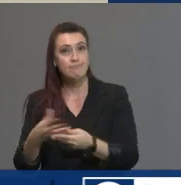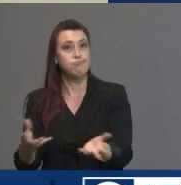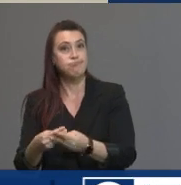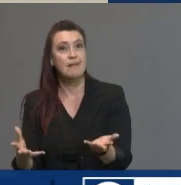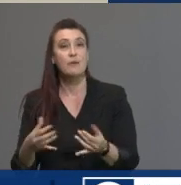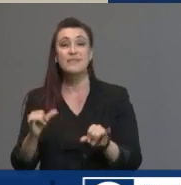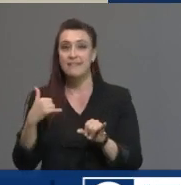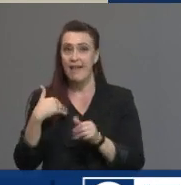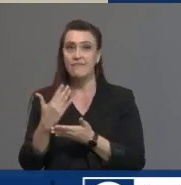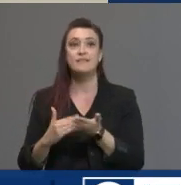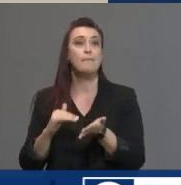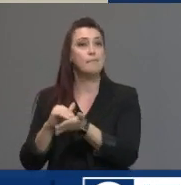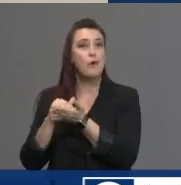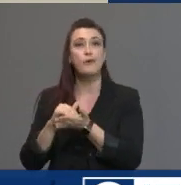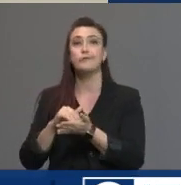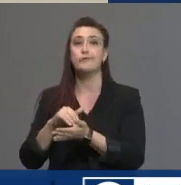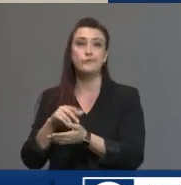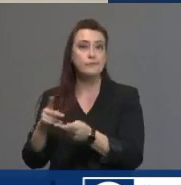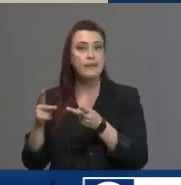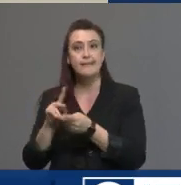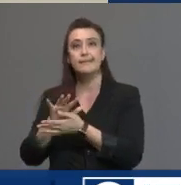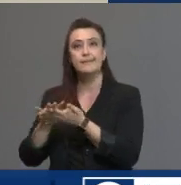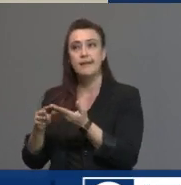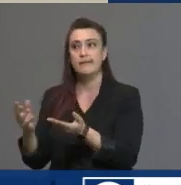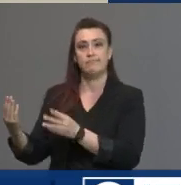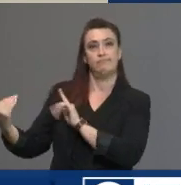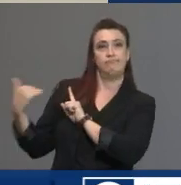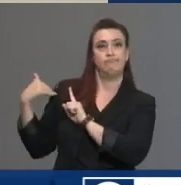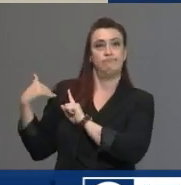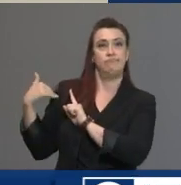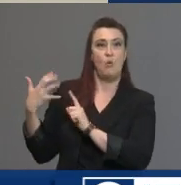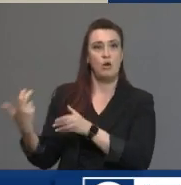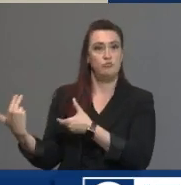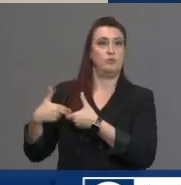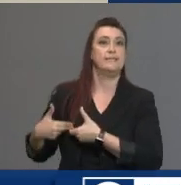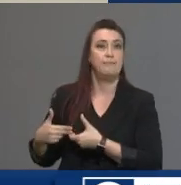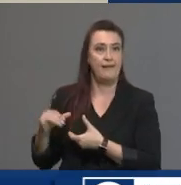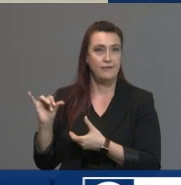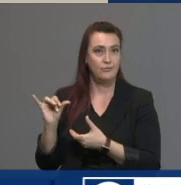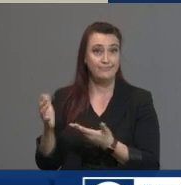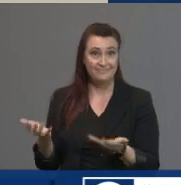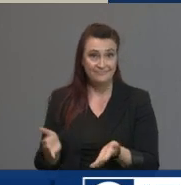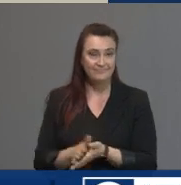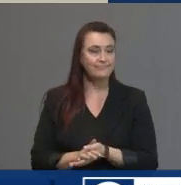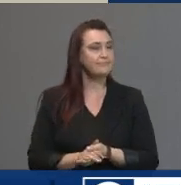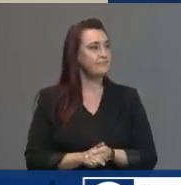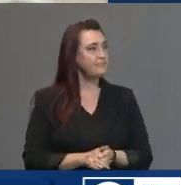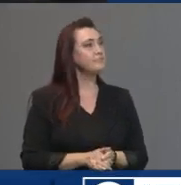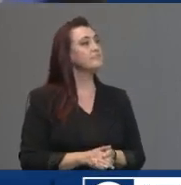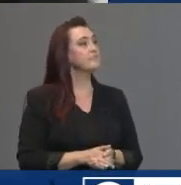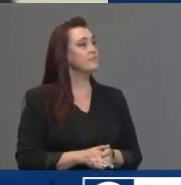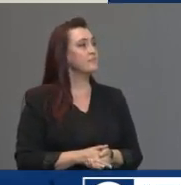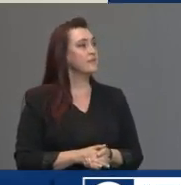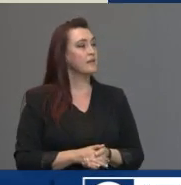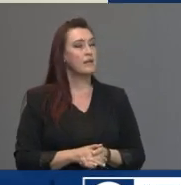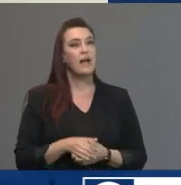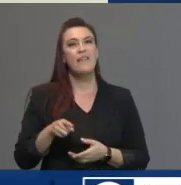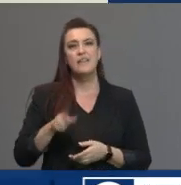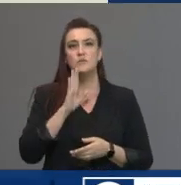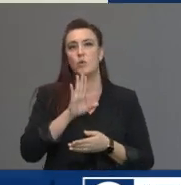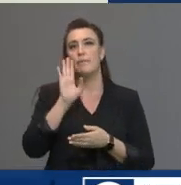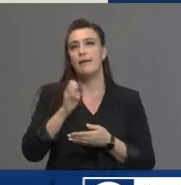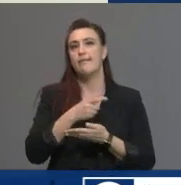have providers contacting us to participate for this last final Saturday. And I also want to say on our